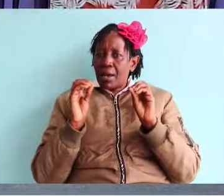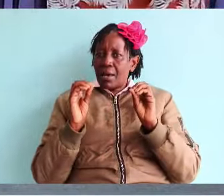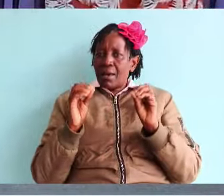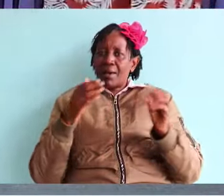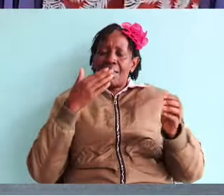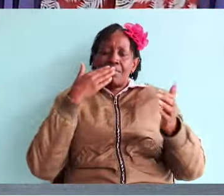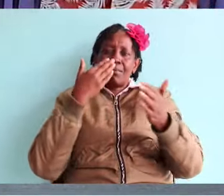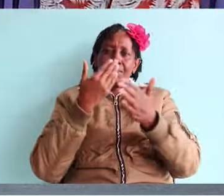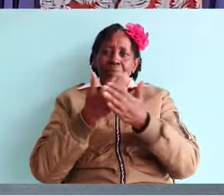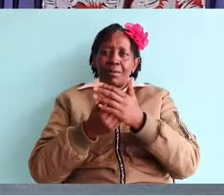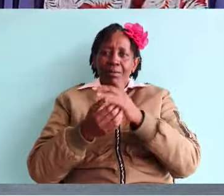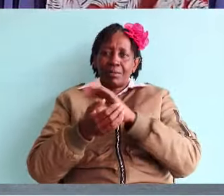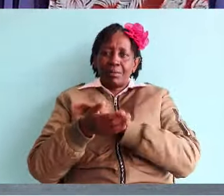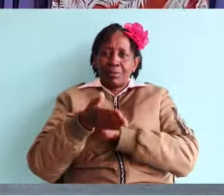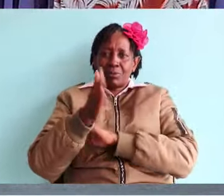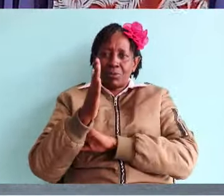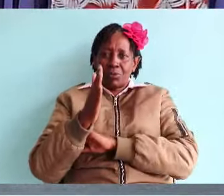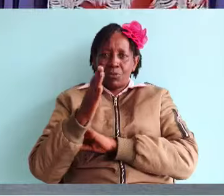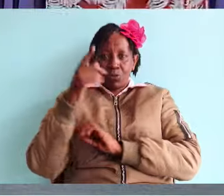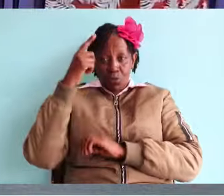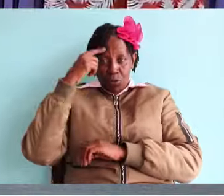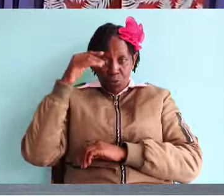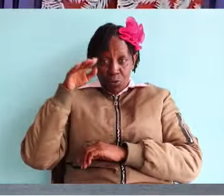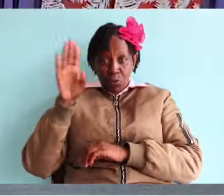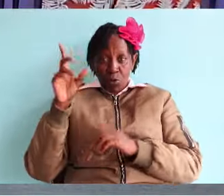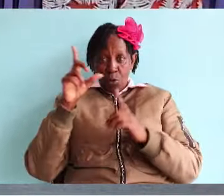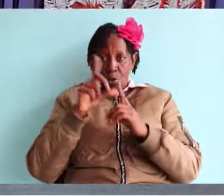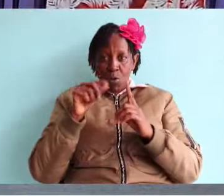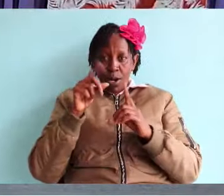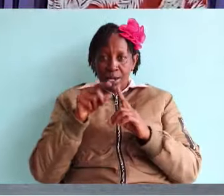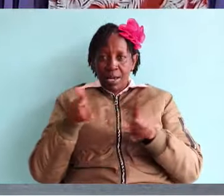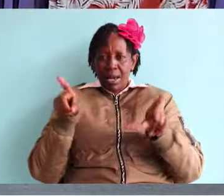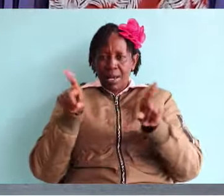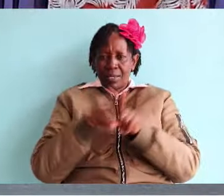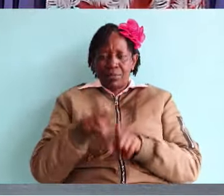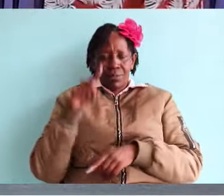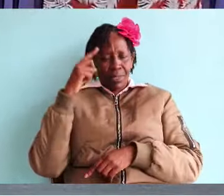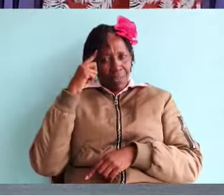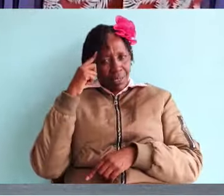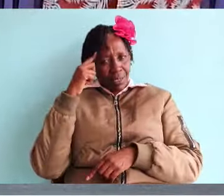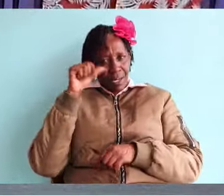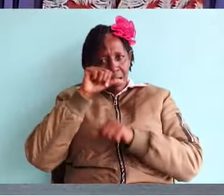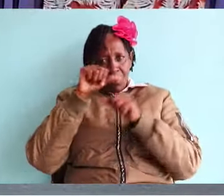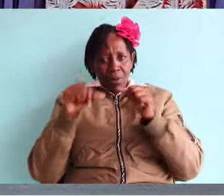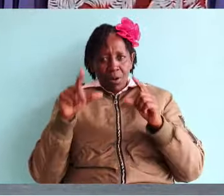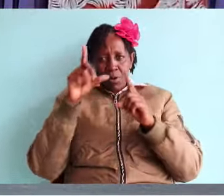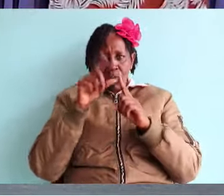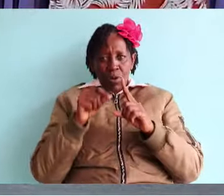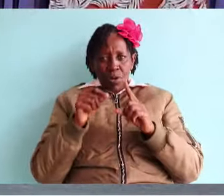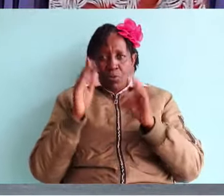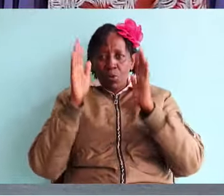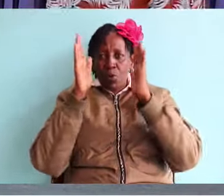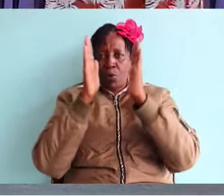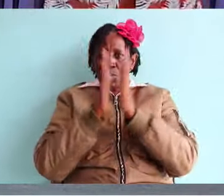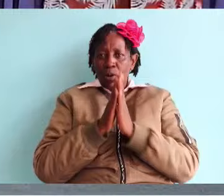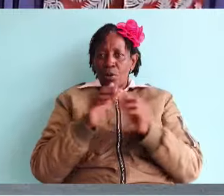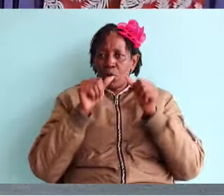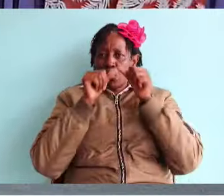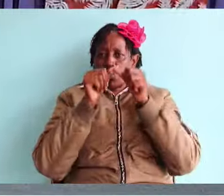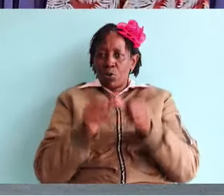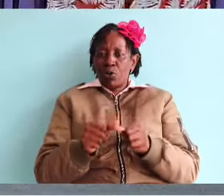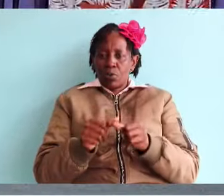Lord, for your word. And as we meditate on it, we pray that God will continue to walk in your